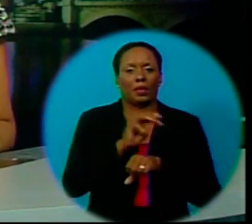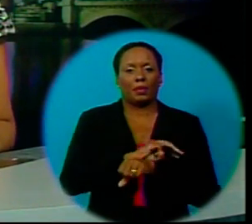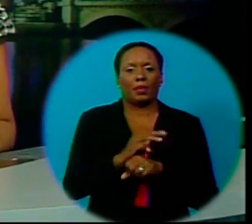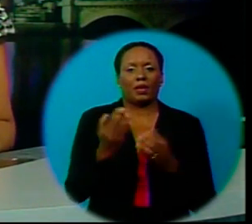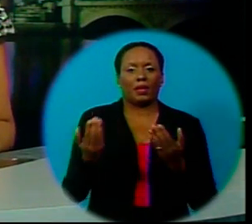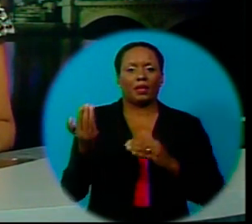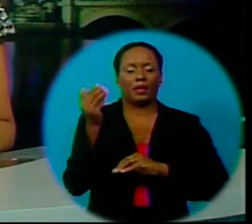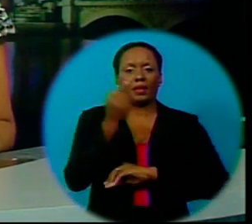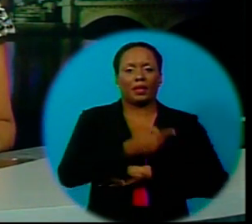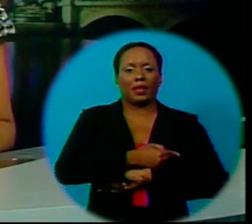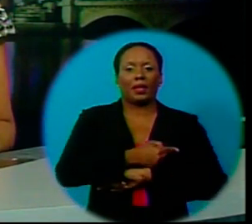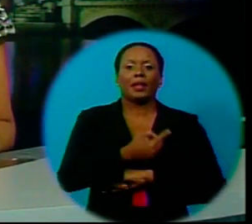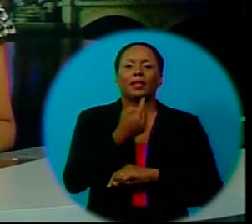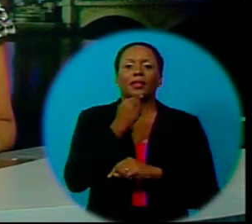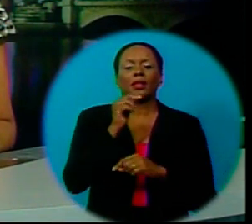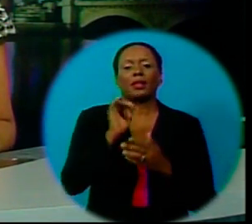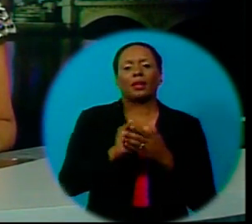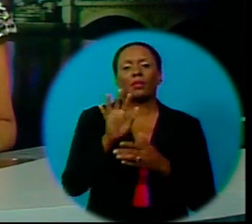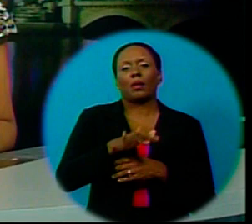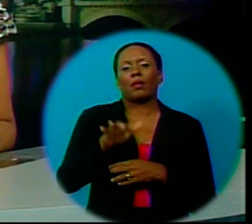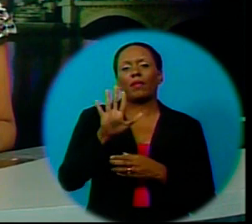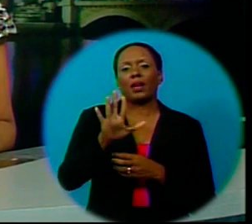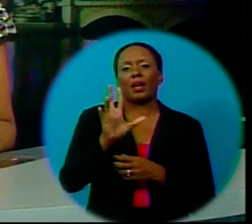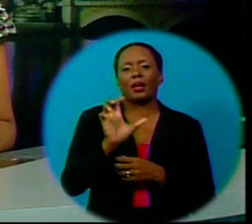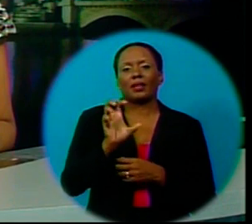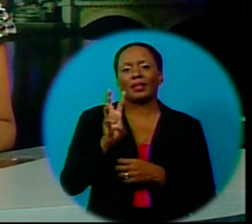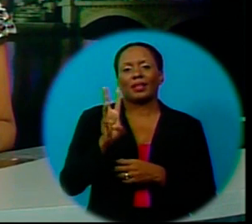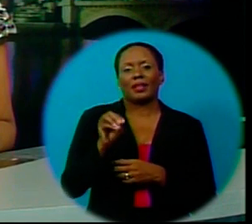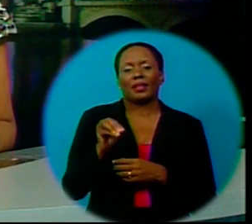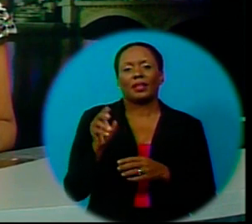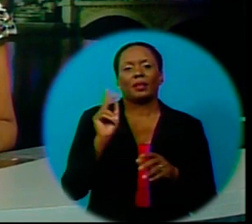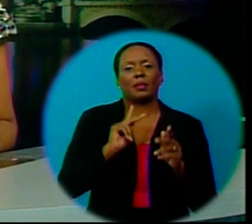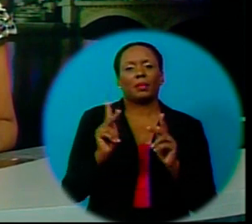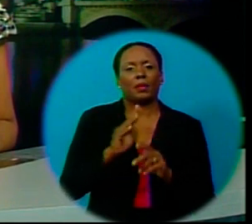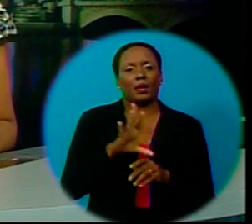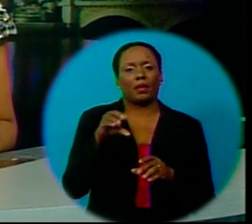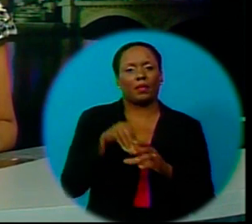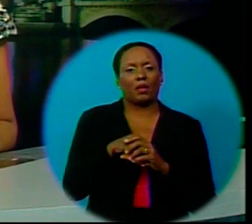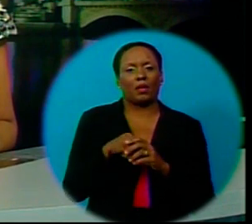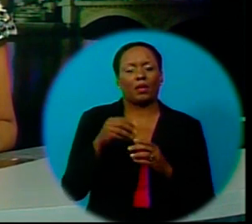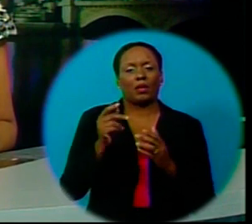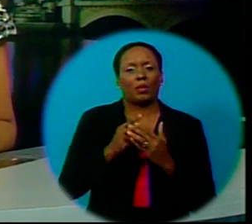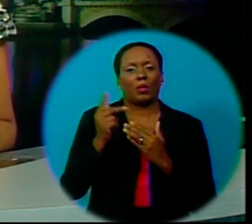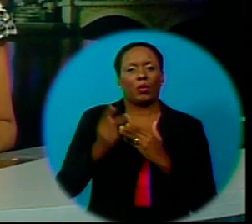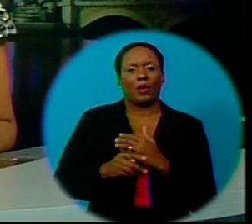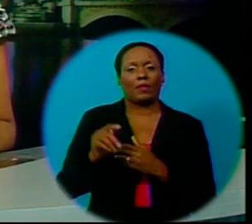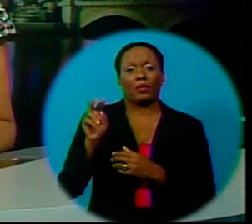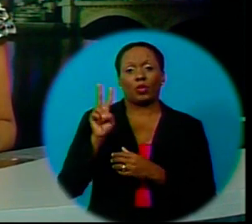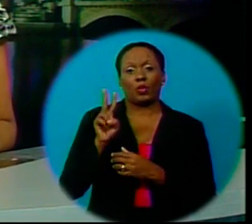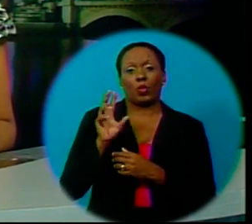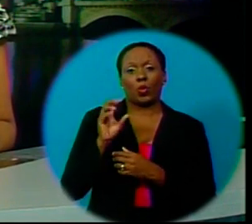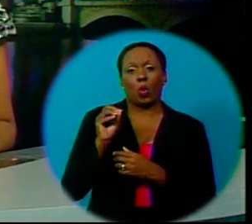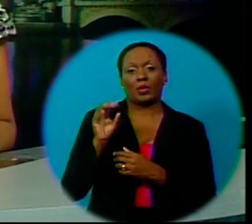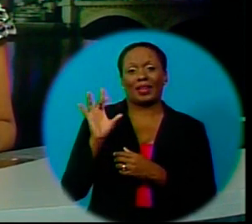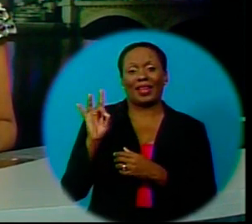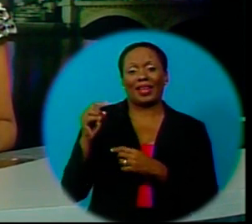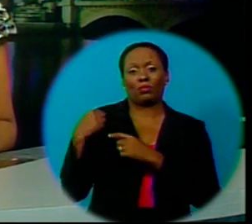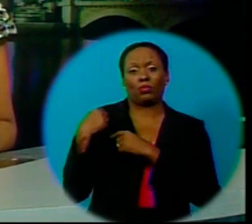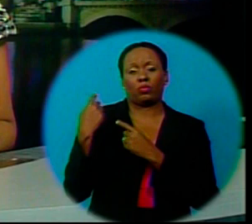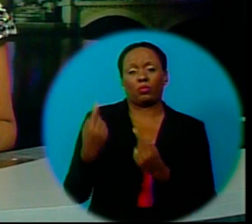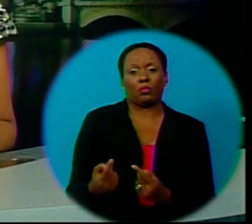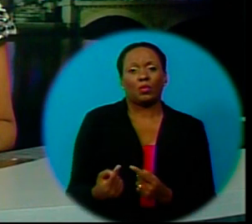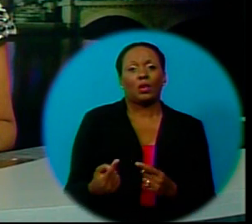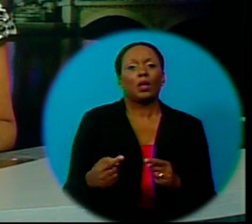Mall Haggett Hall office, Mr. Lashley disclosed that 560 people had passed through the program since 2008. He also revealed